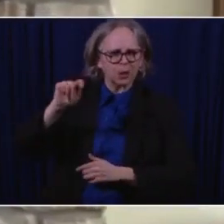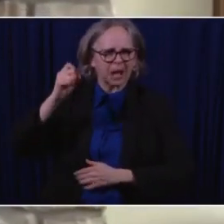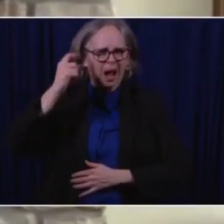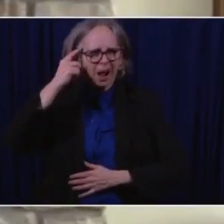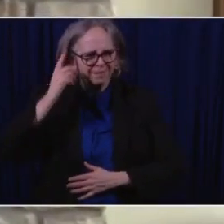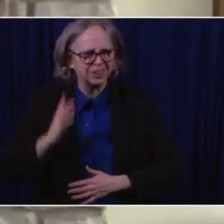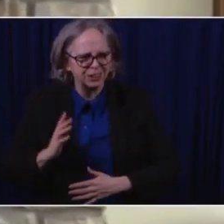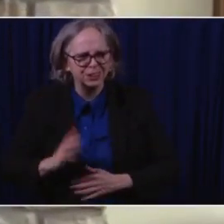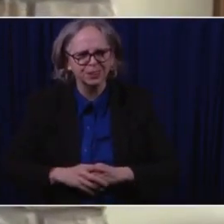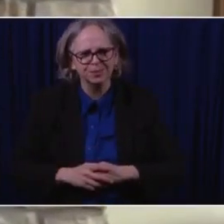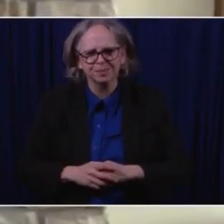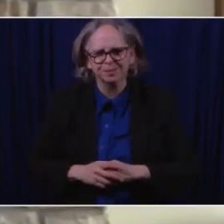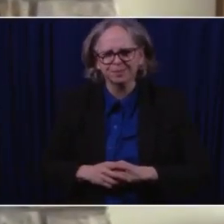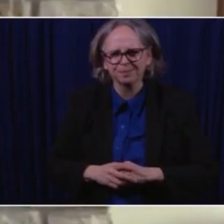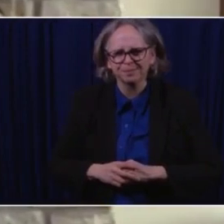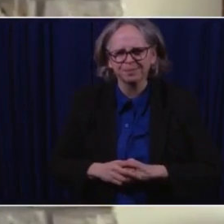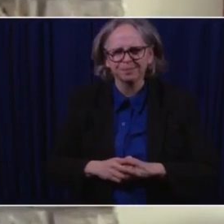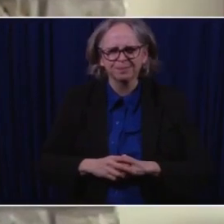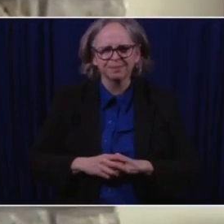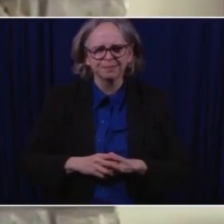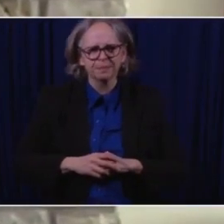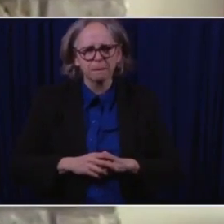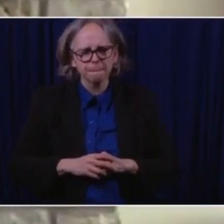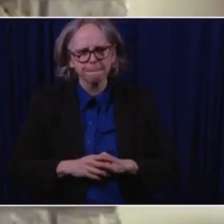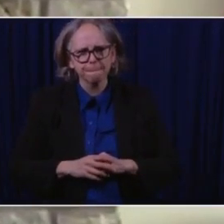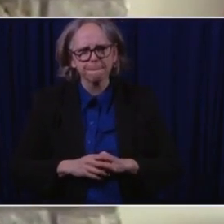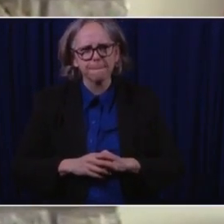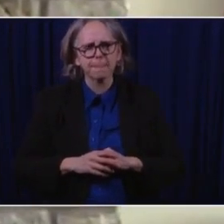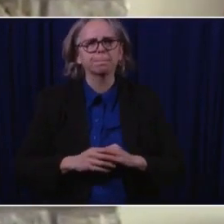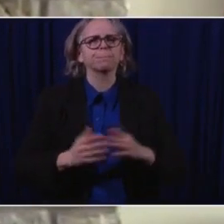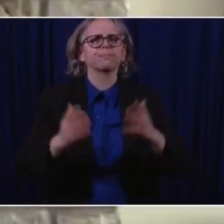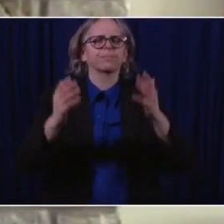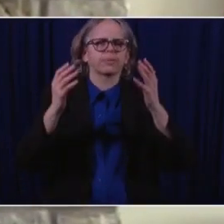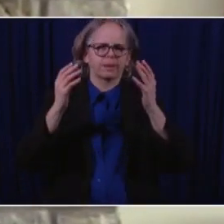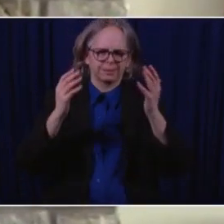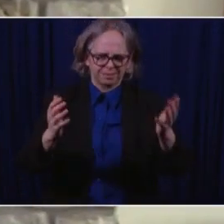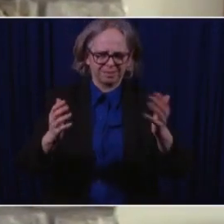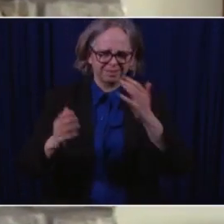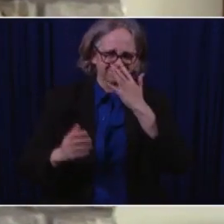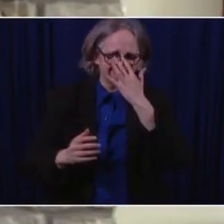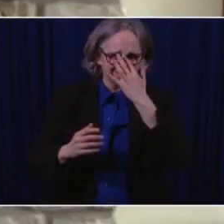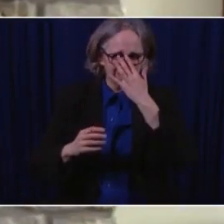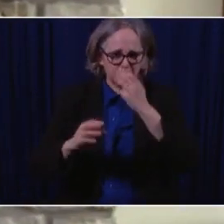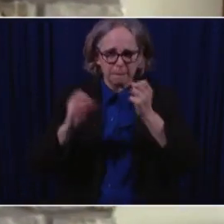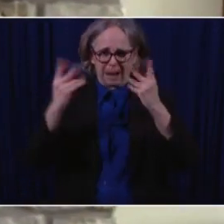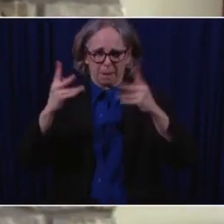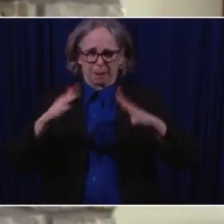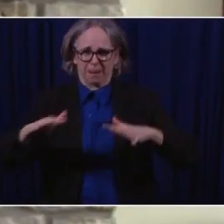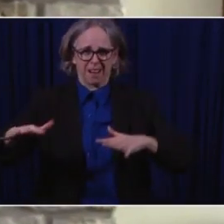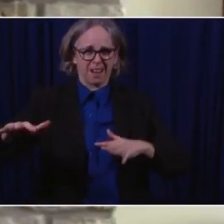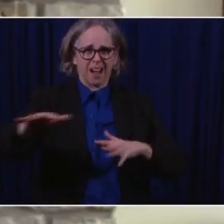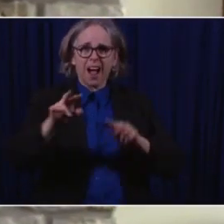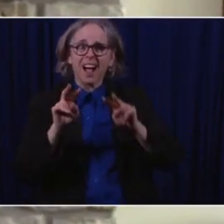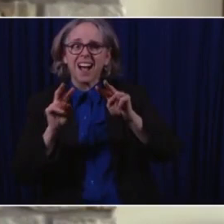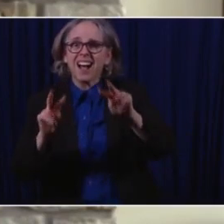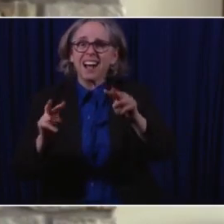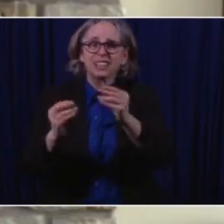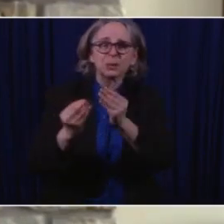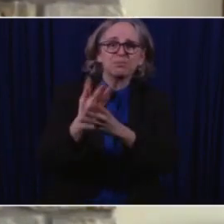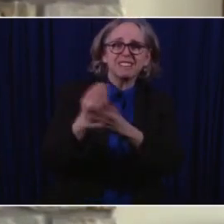We know that people are looking forward to spring, early summer,